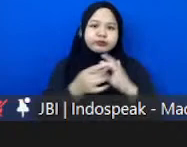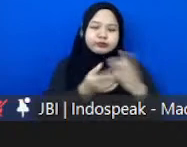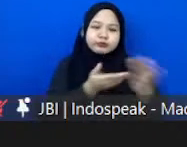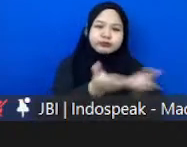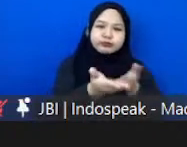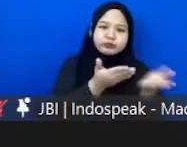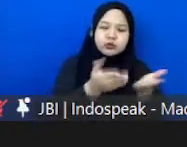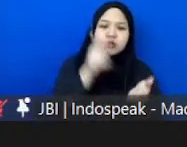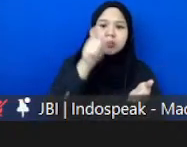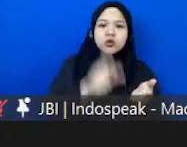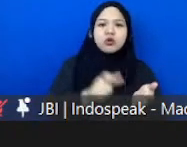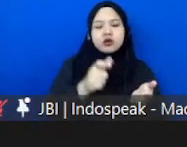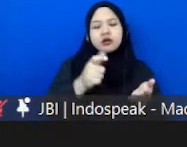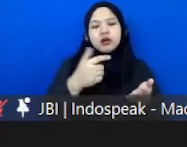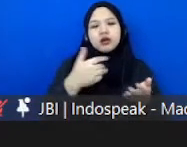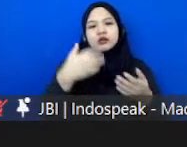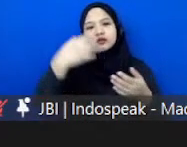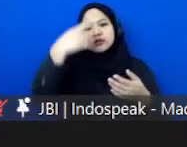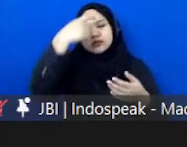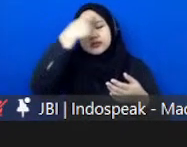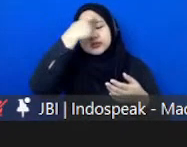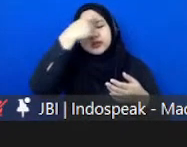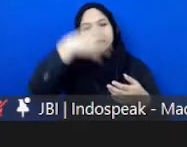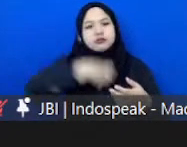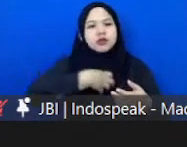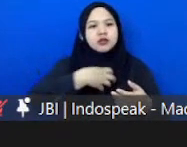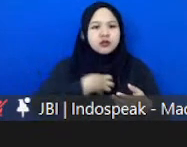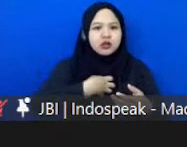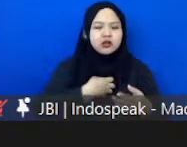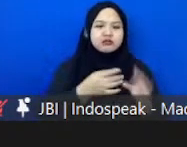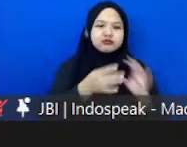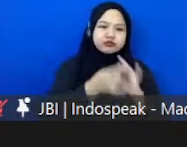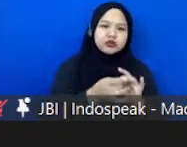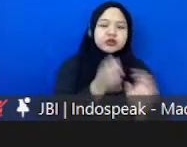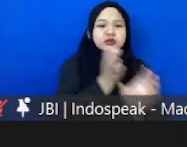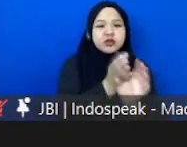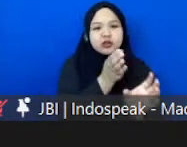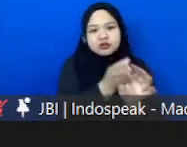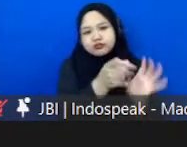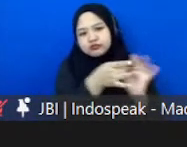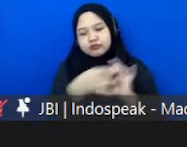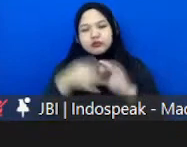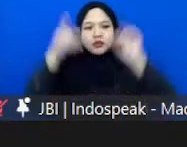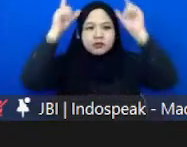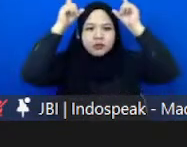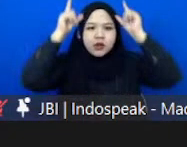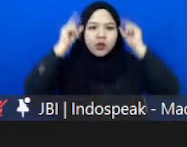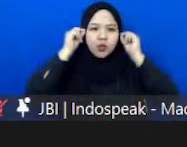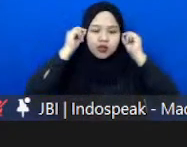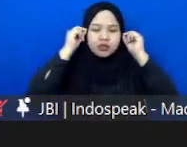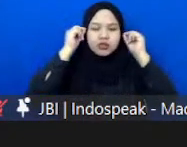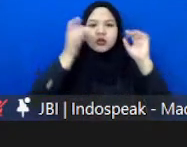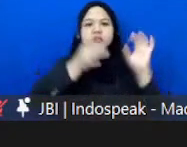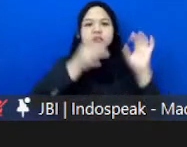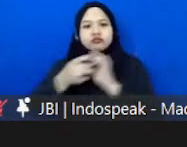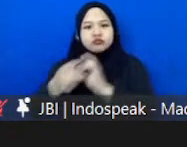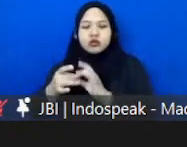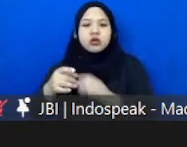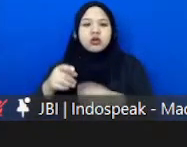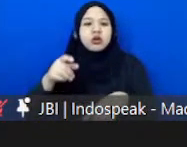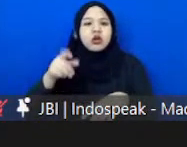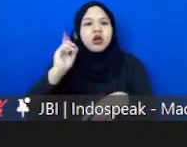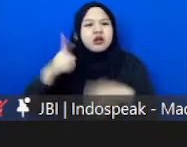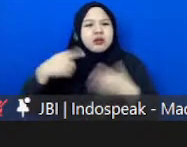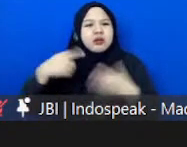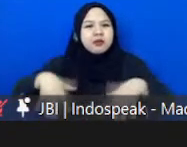with mental health care needs. And we saw physicians, psychiatrists, nurses collaborating with Islamic Ruqyah